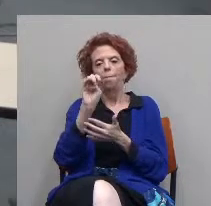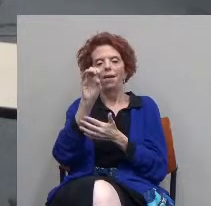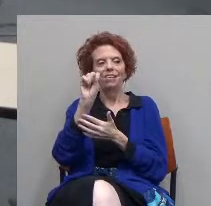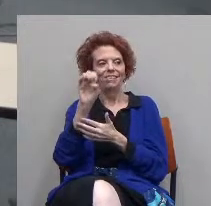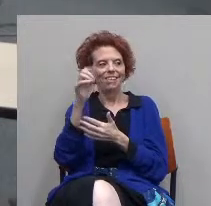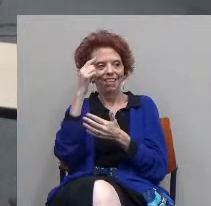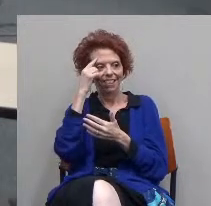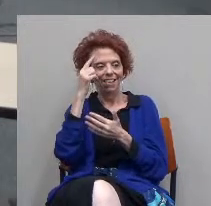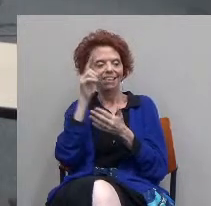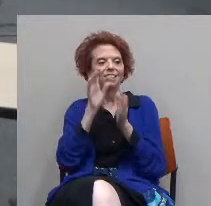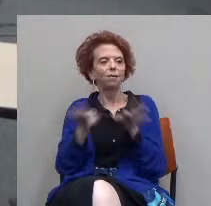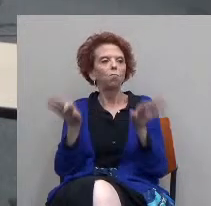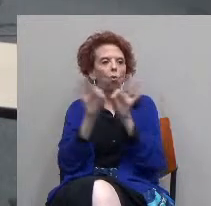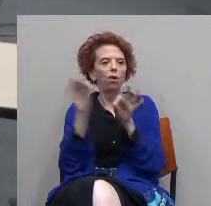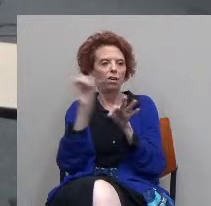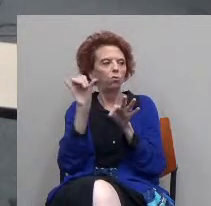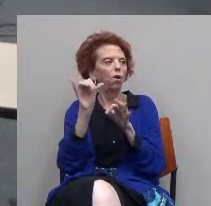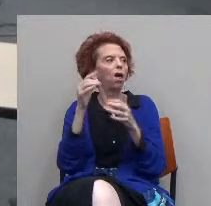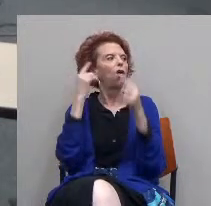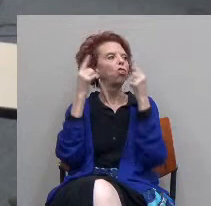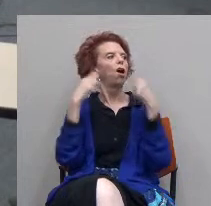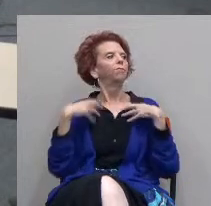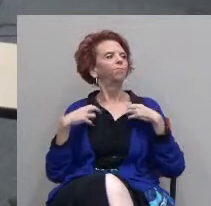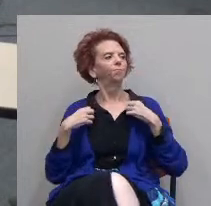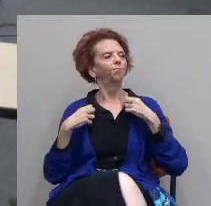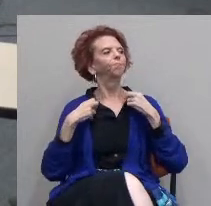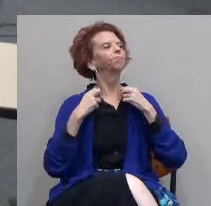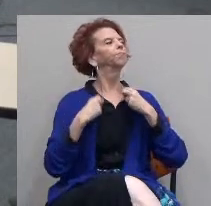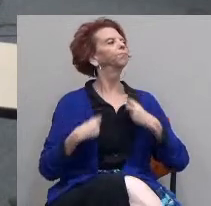matters as well. Just a thought.